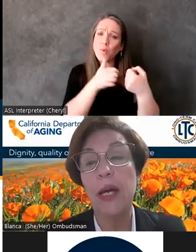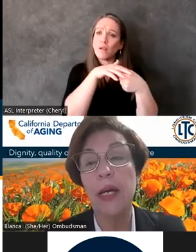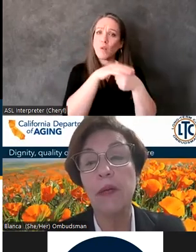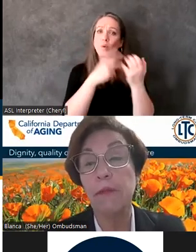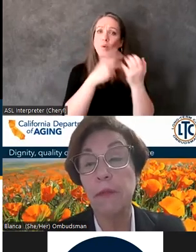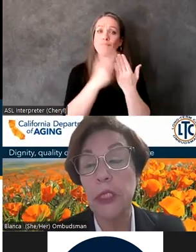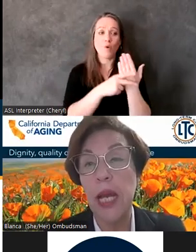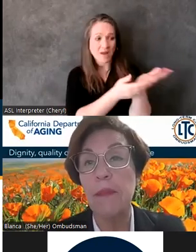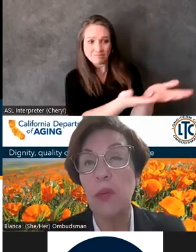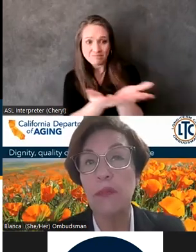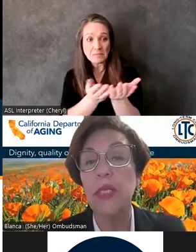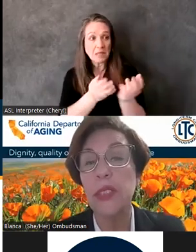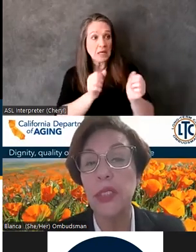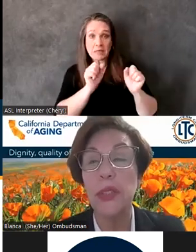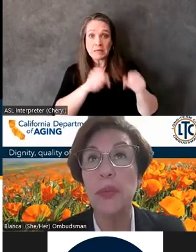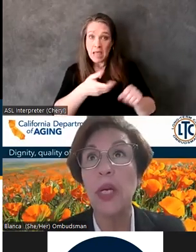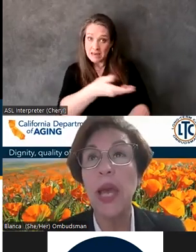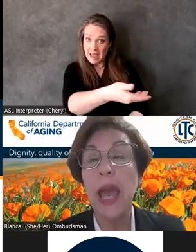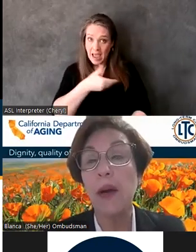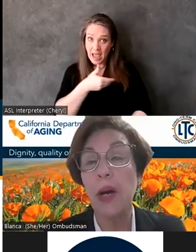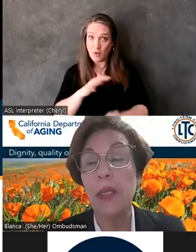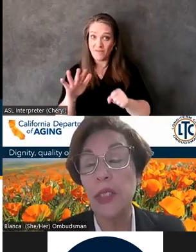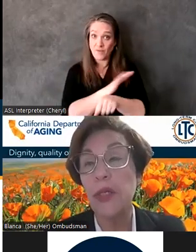hire a full-time equivalent to do